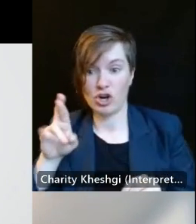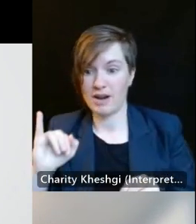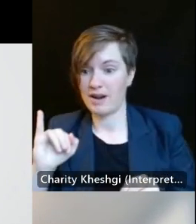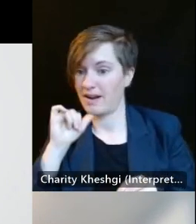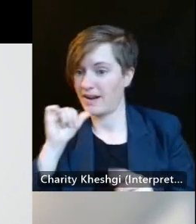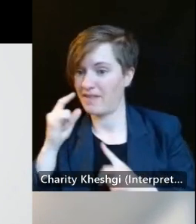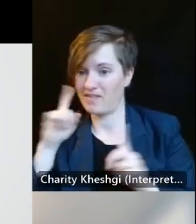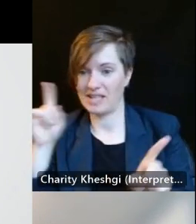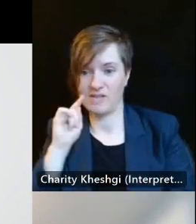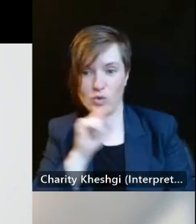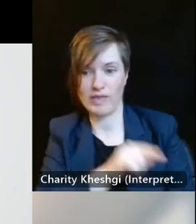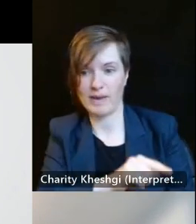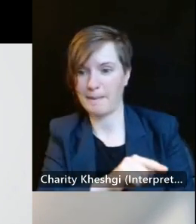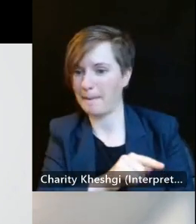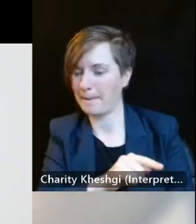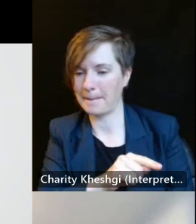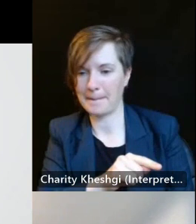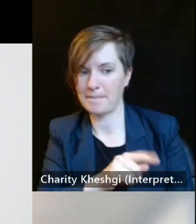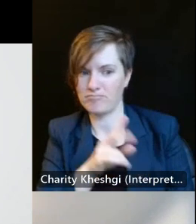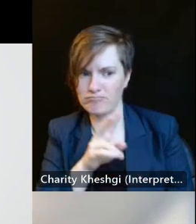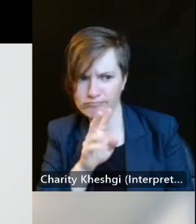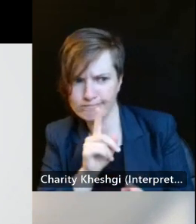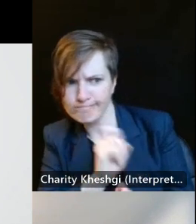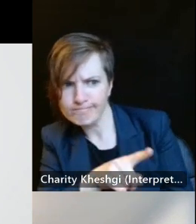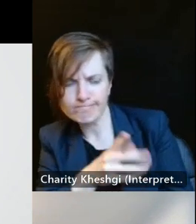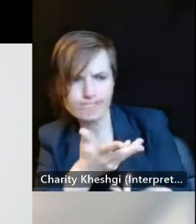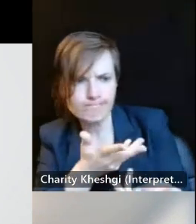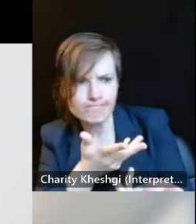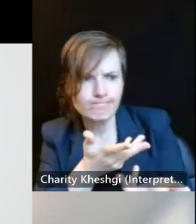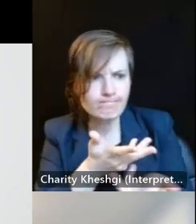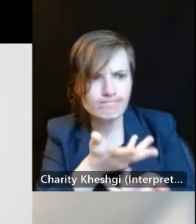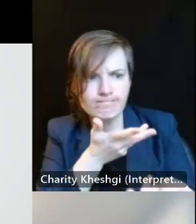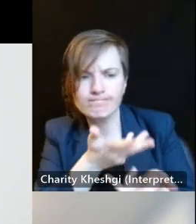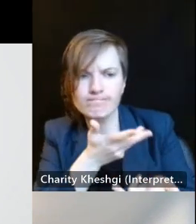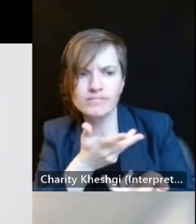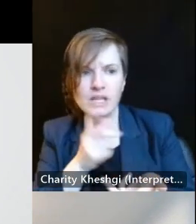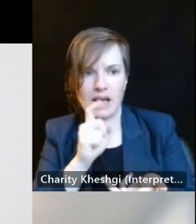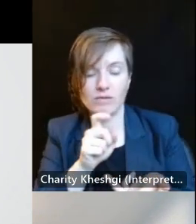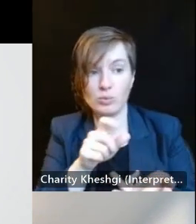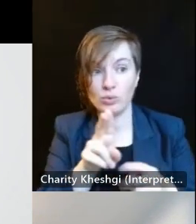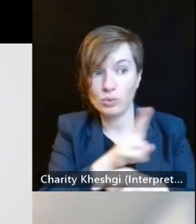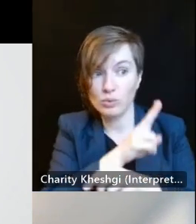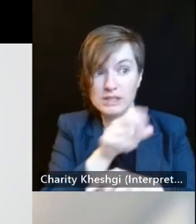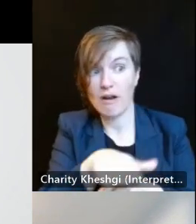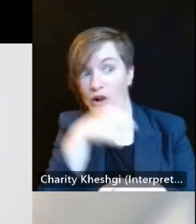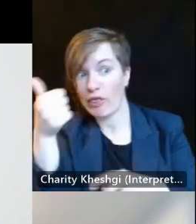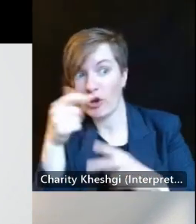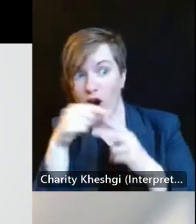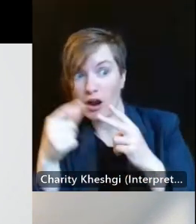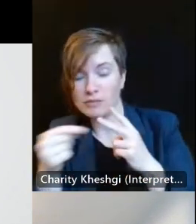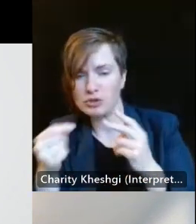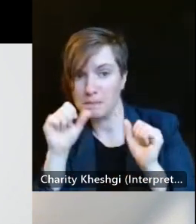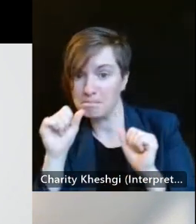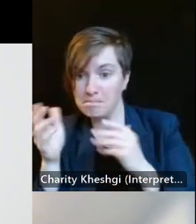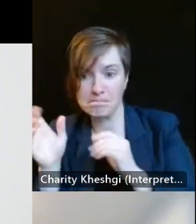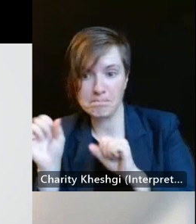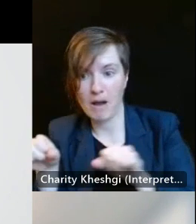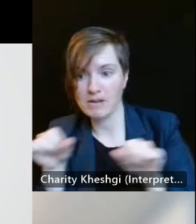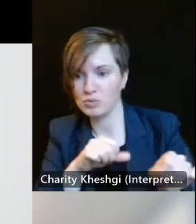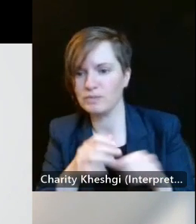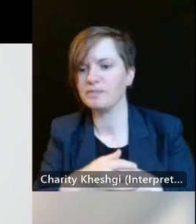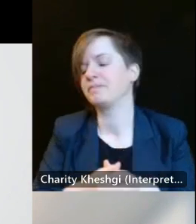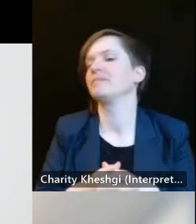would have to use an alternative. So again, it's important to plan for all of these issues